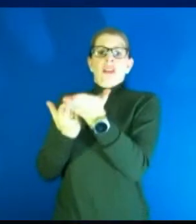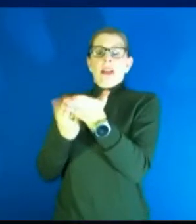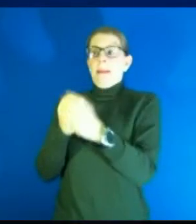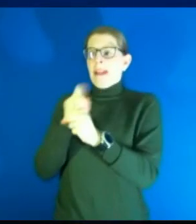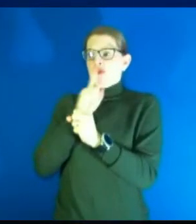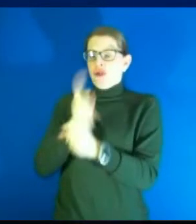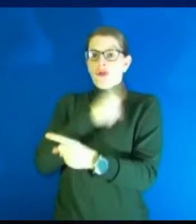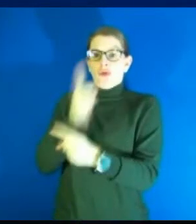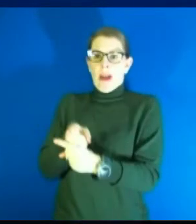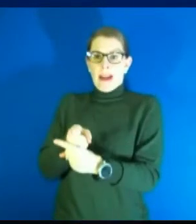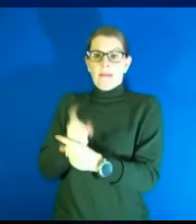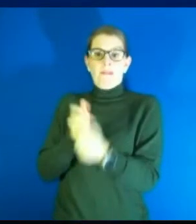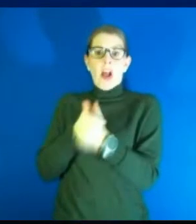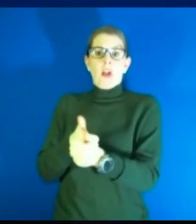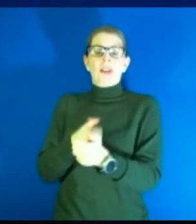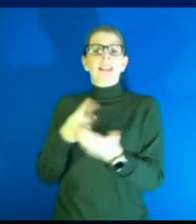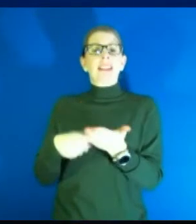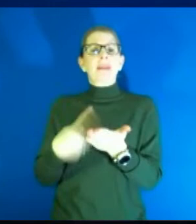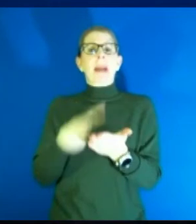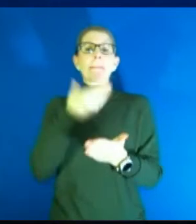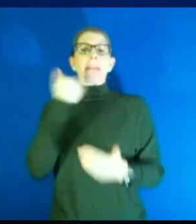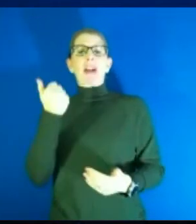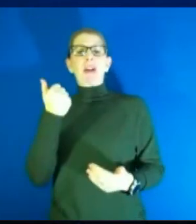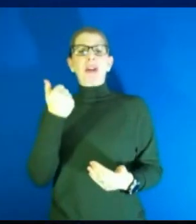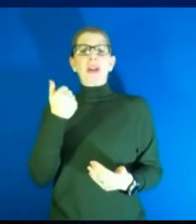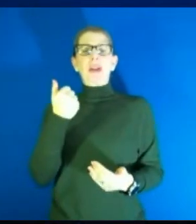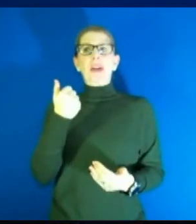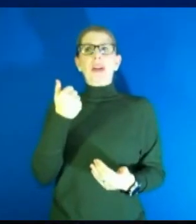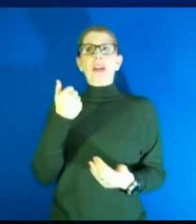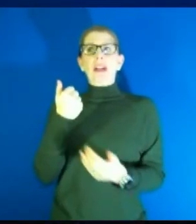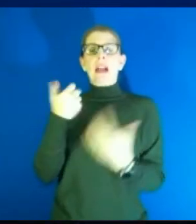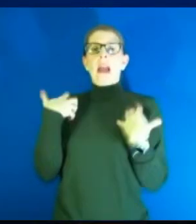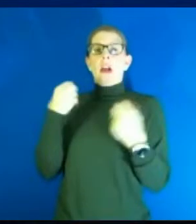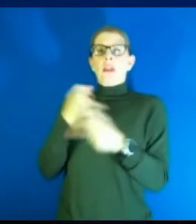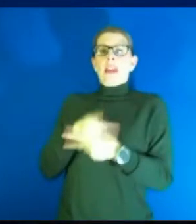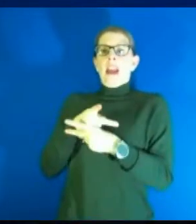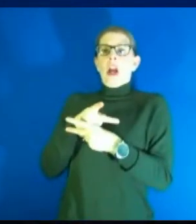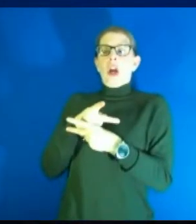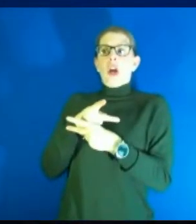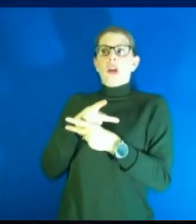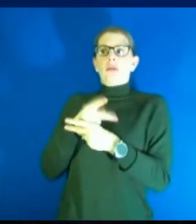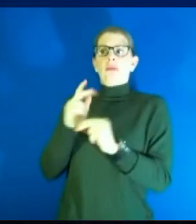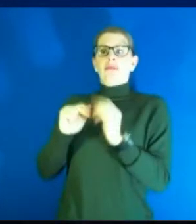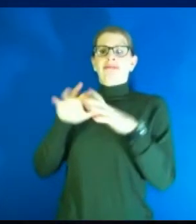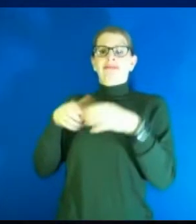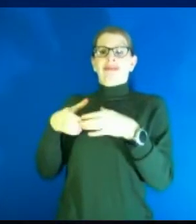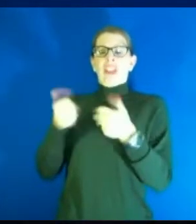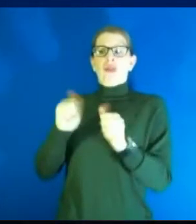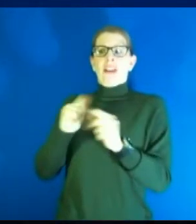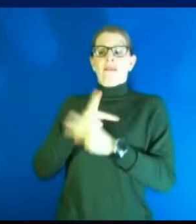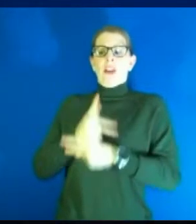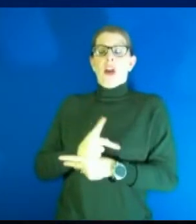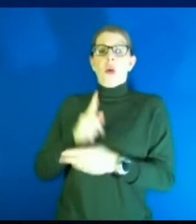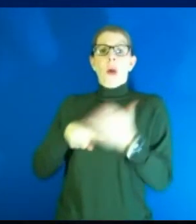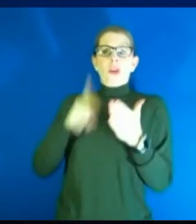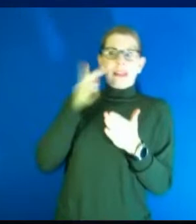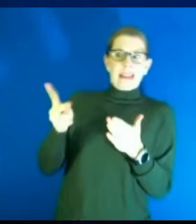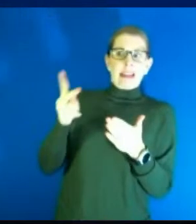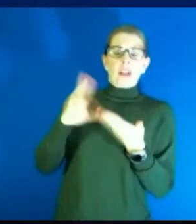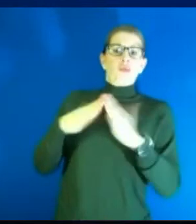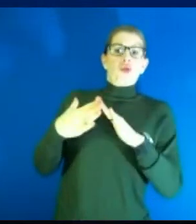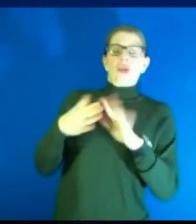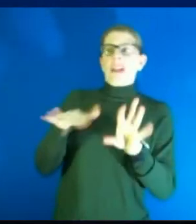right. Sometimes it's a little bit better to let healthcare institutions try to calibrate what they're seeing in the community, what they're seeing in terms